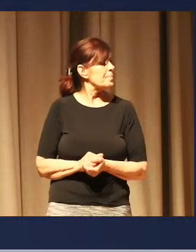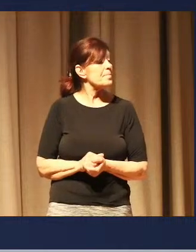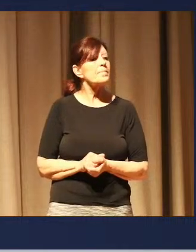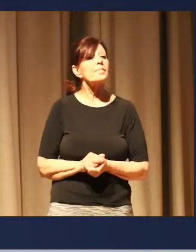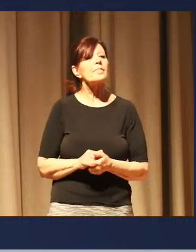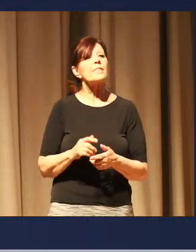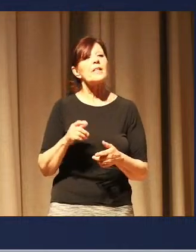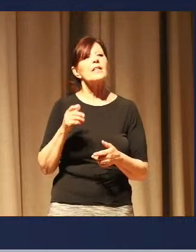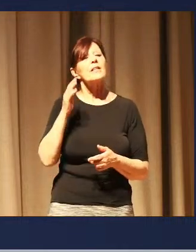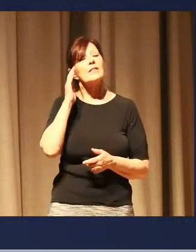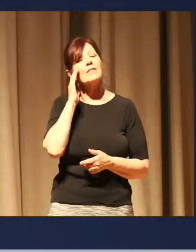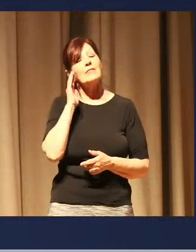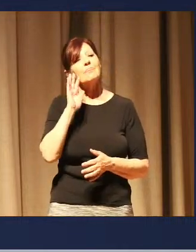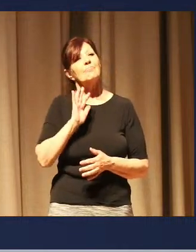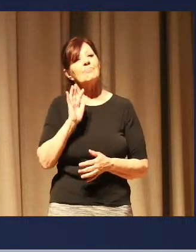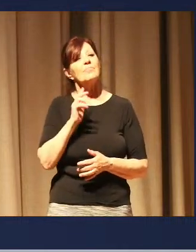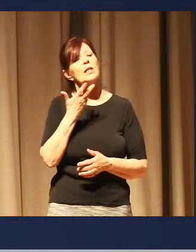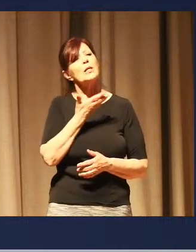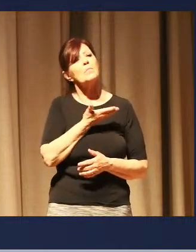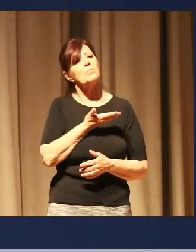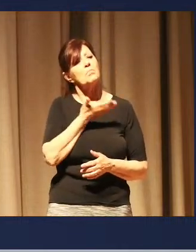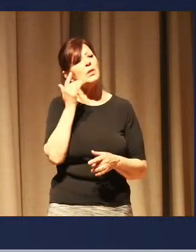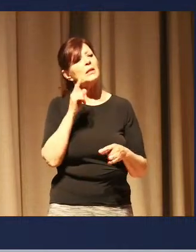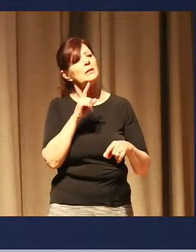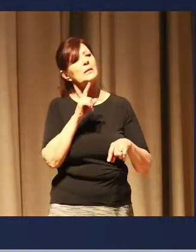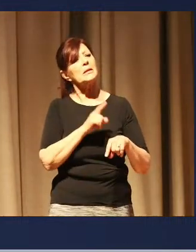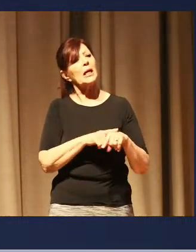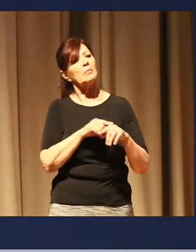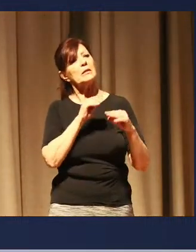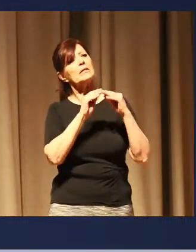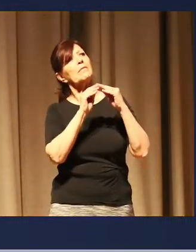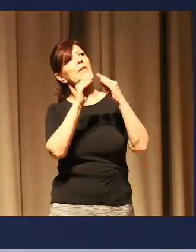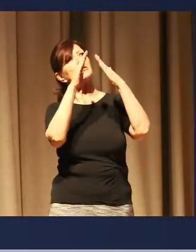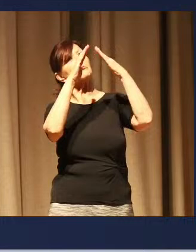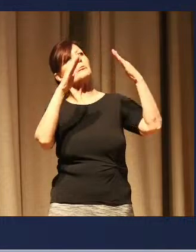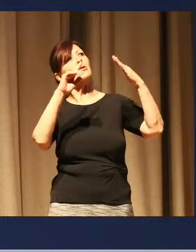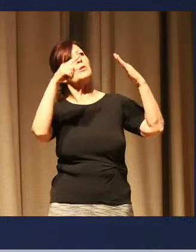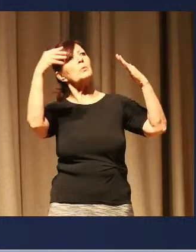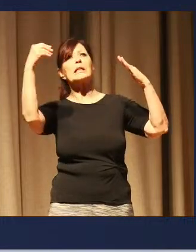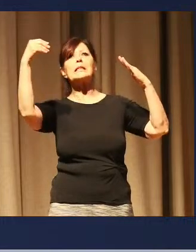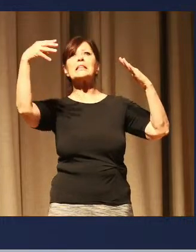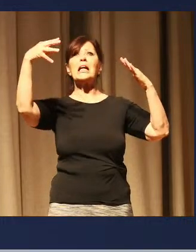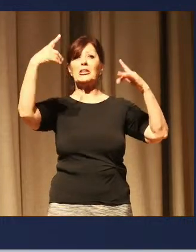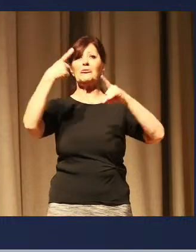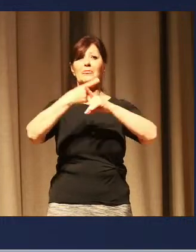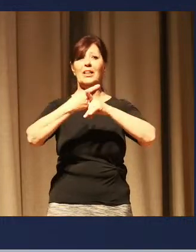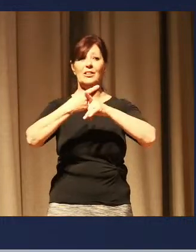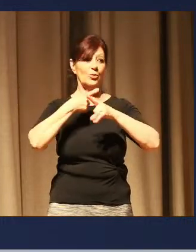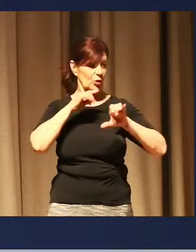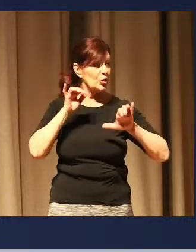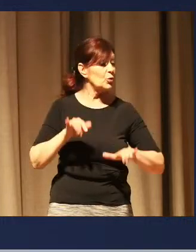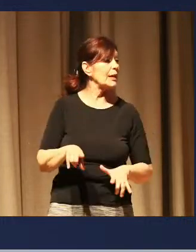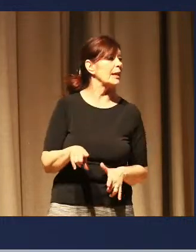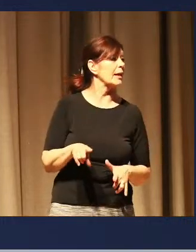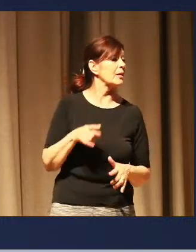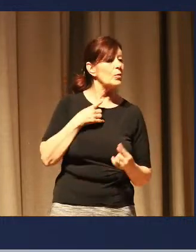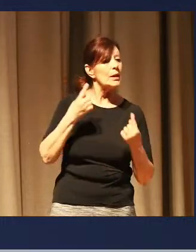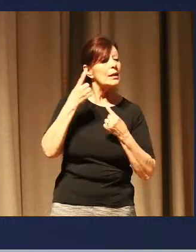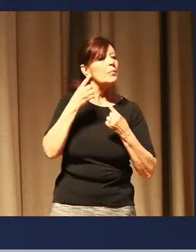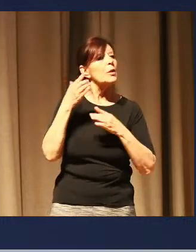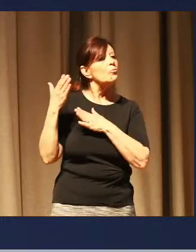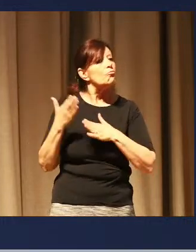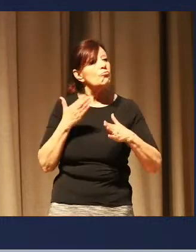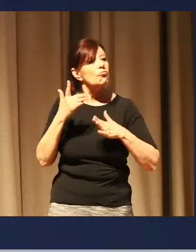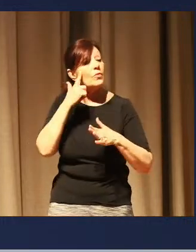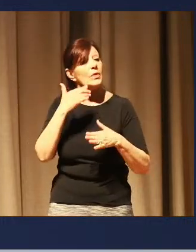As the old saying goes, the best time to fix the roof is when the sun is shining. We are doing just that when considering preparations